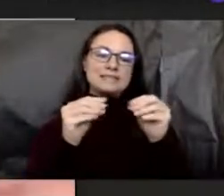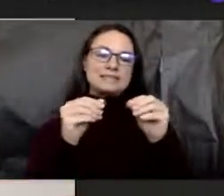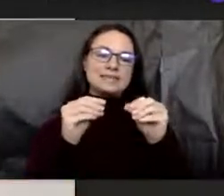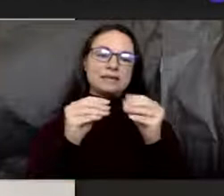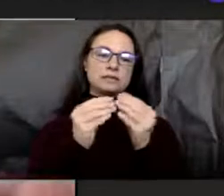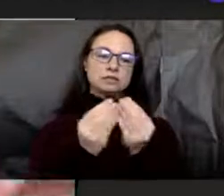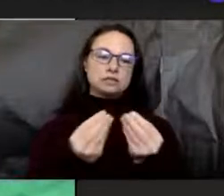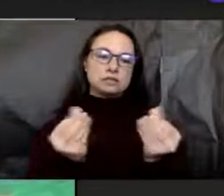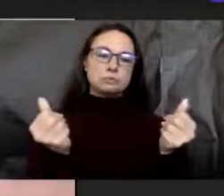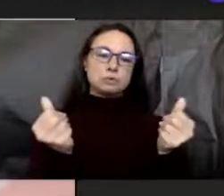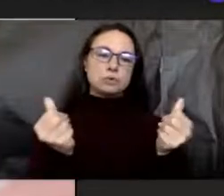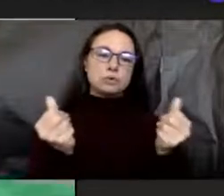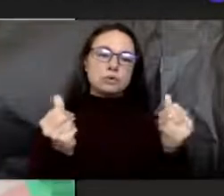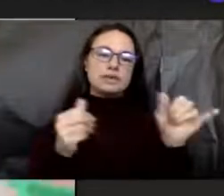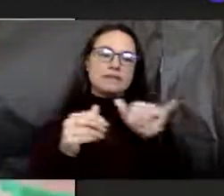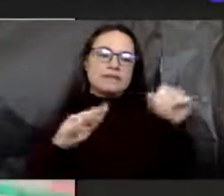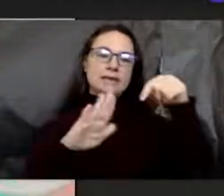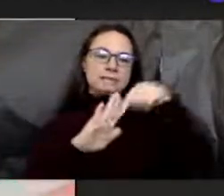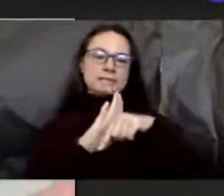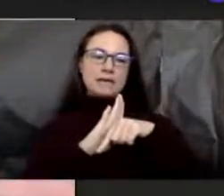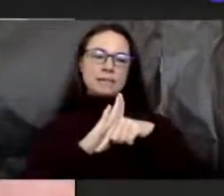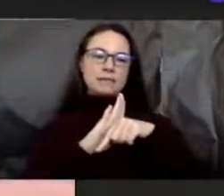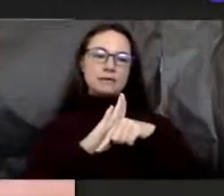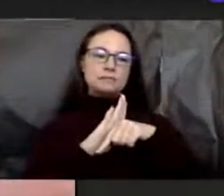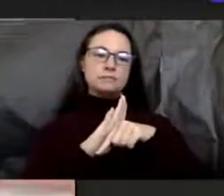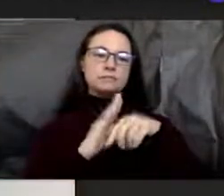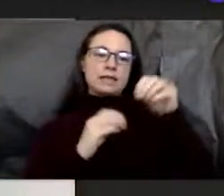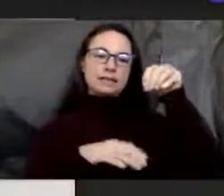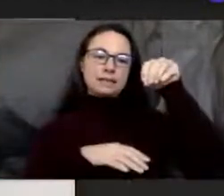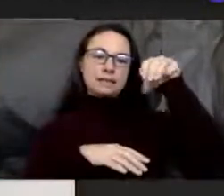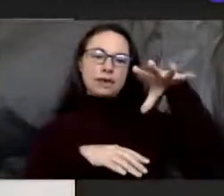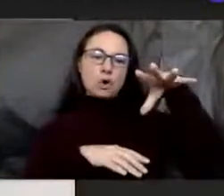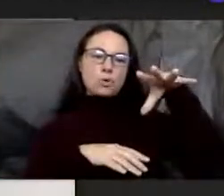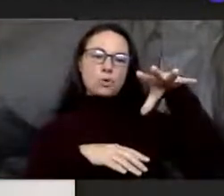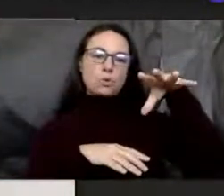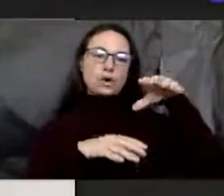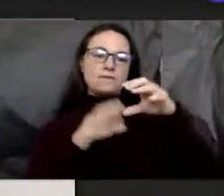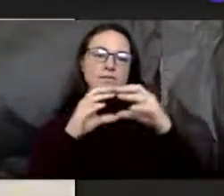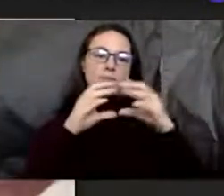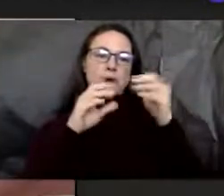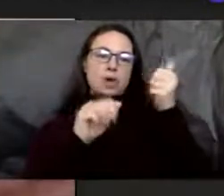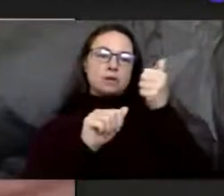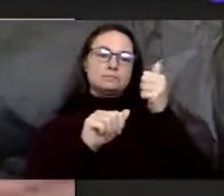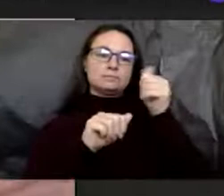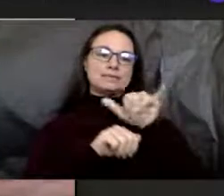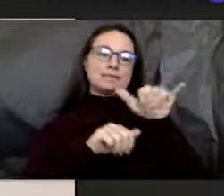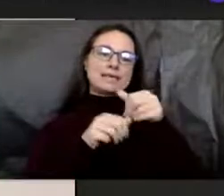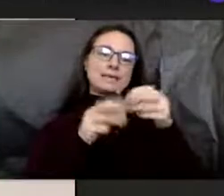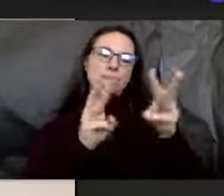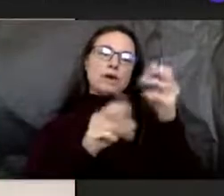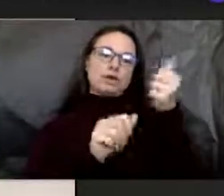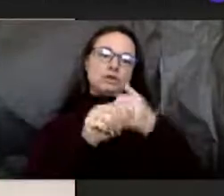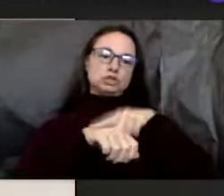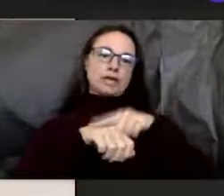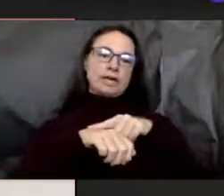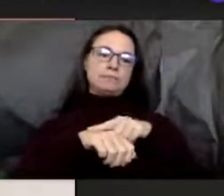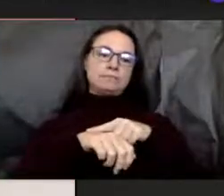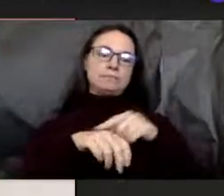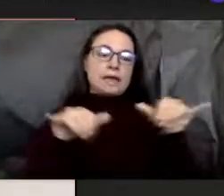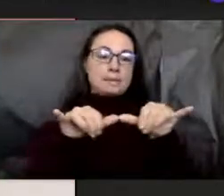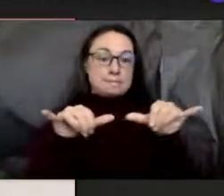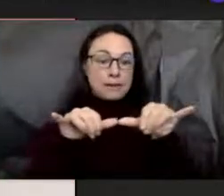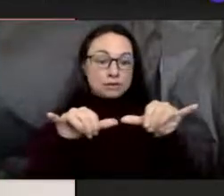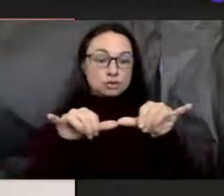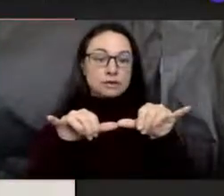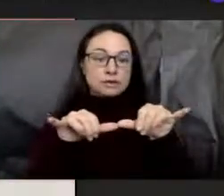each time. Be careful to let go of the ball the same way each time. And then as you're measuring, making sure that you're